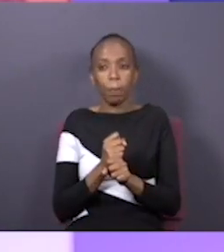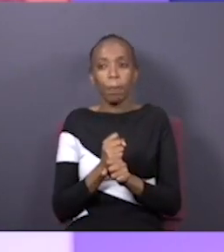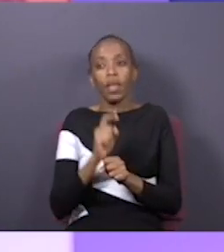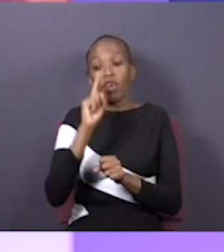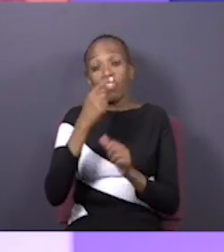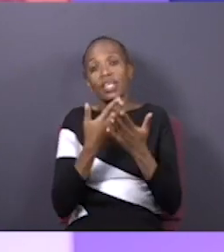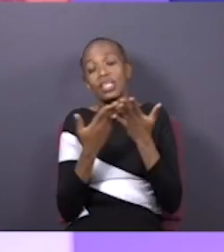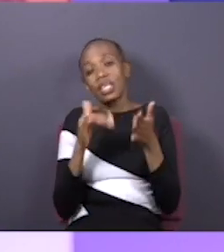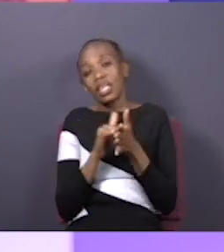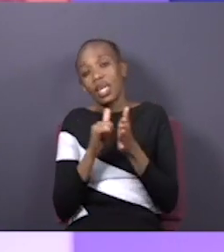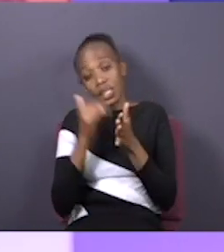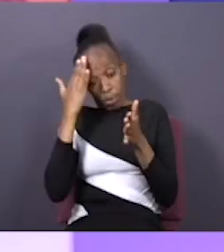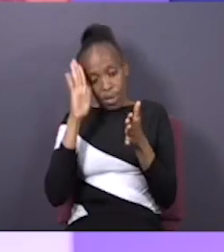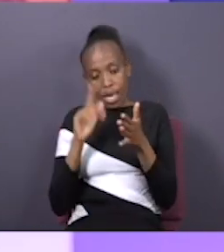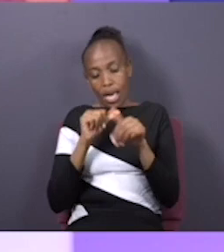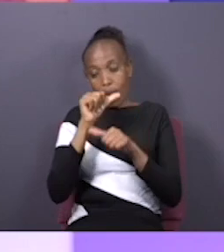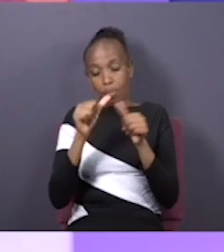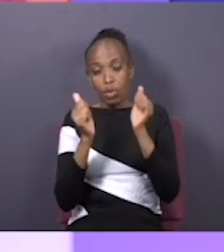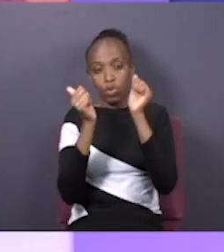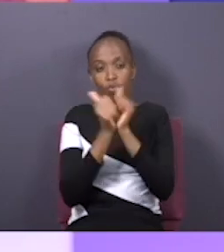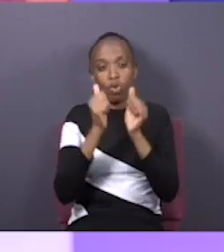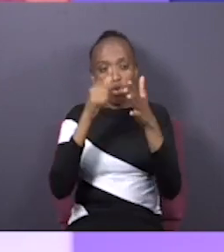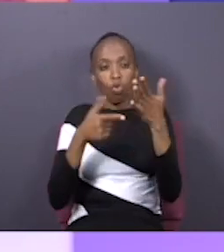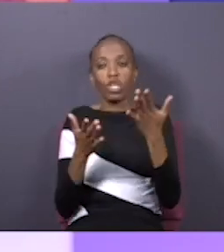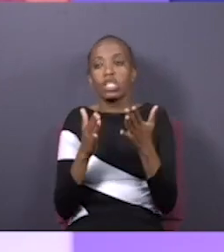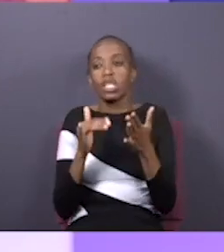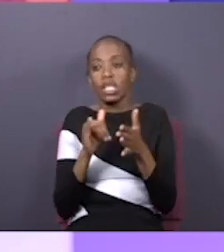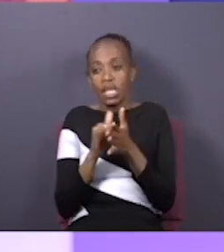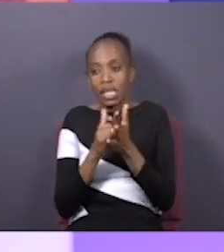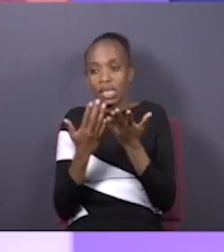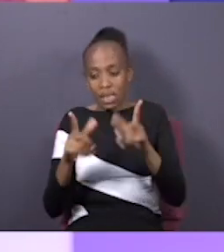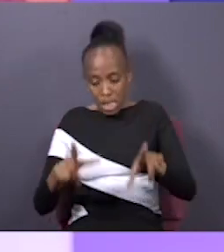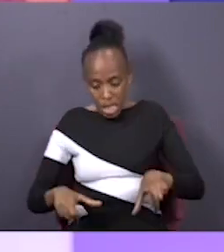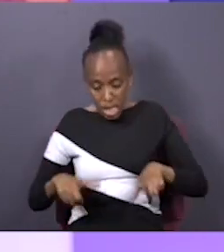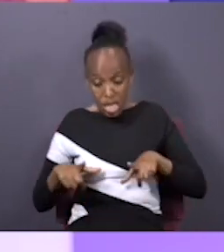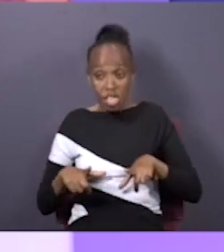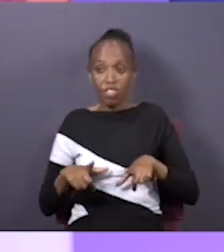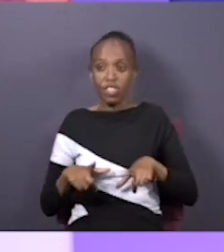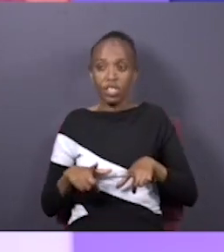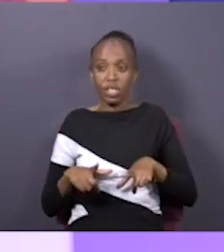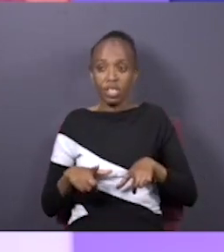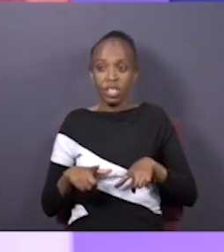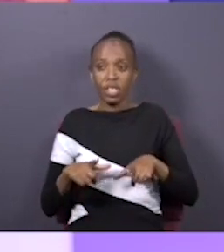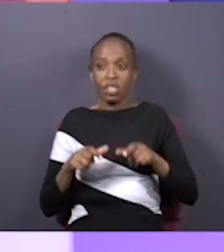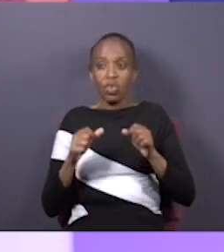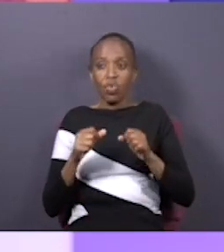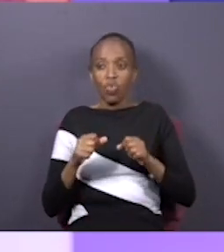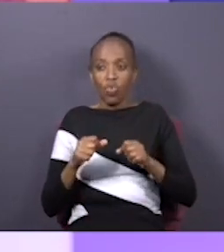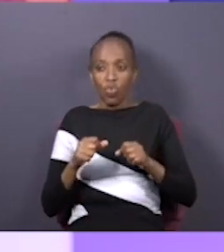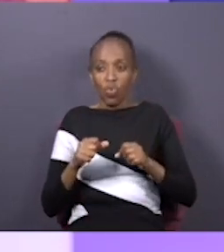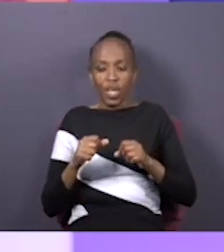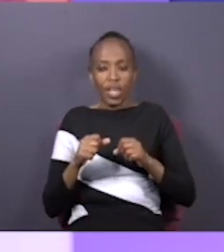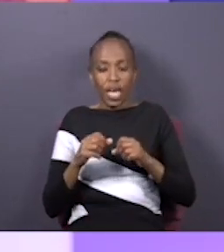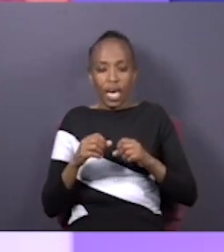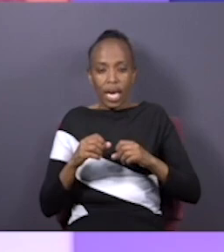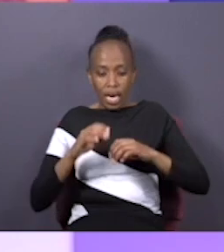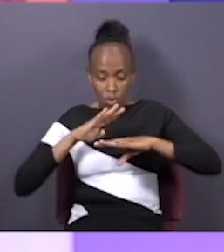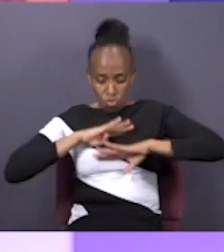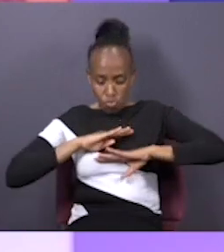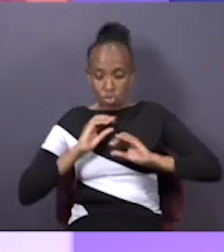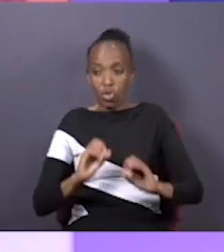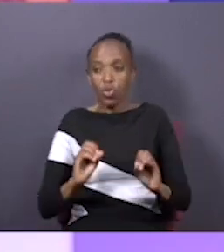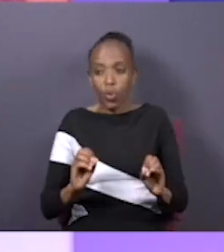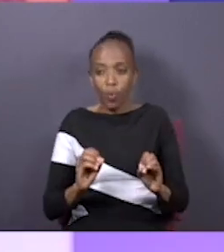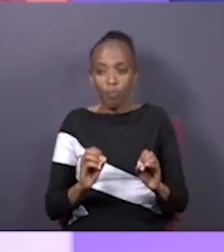The first thing that I notice about Paul is that he lived a life of dissatisfaction. Some people